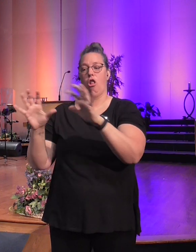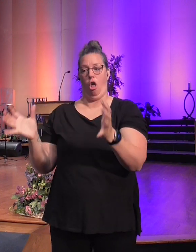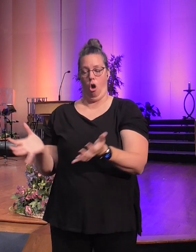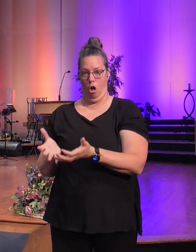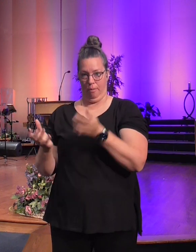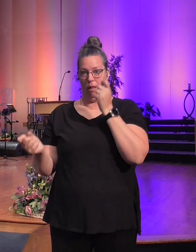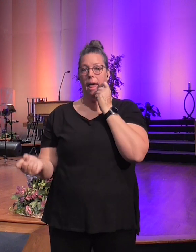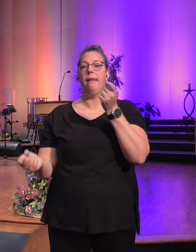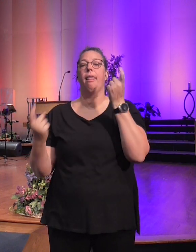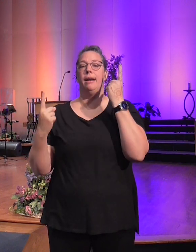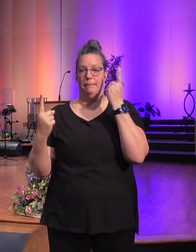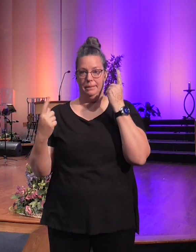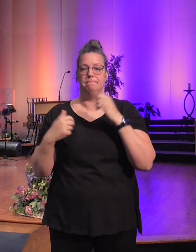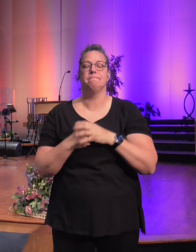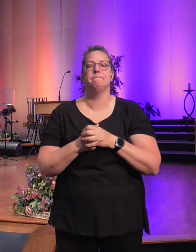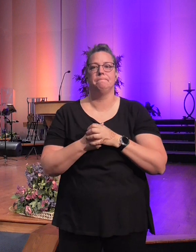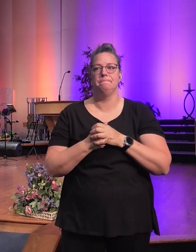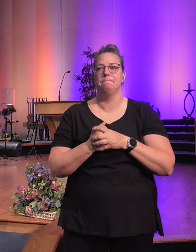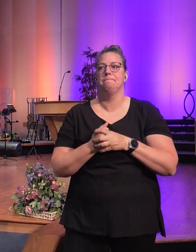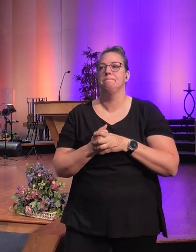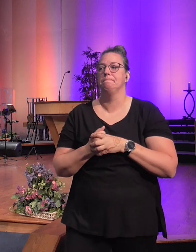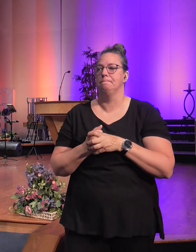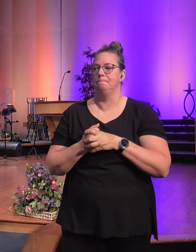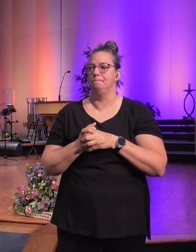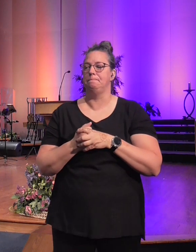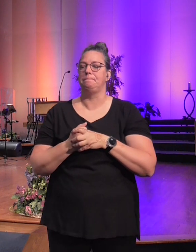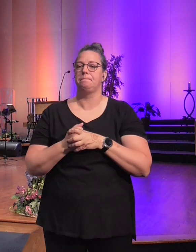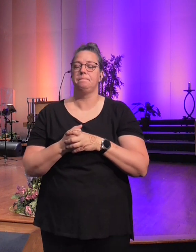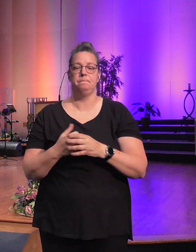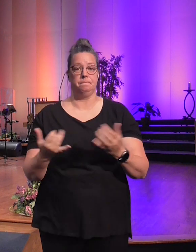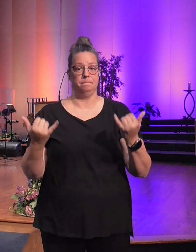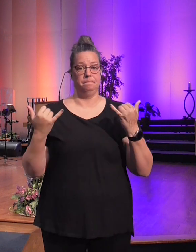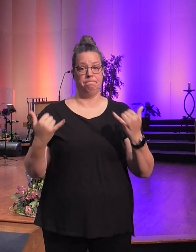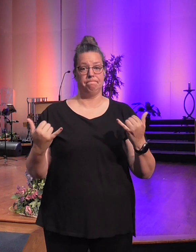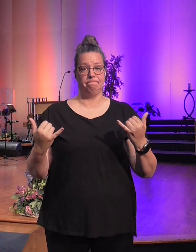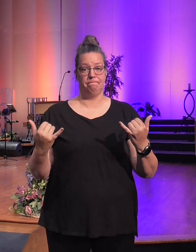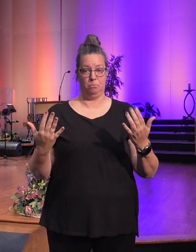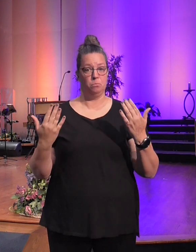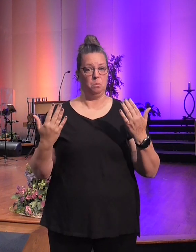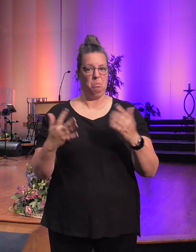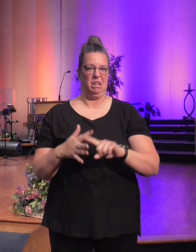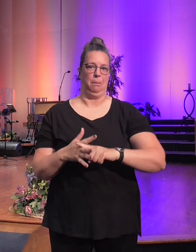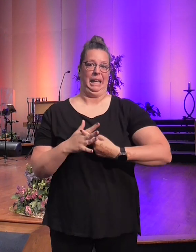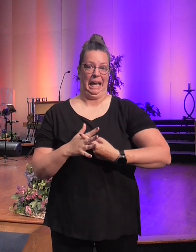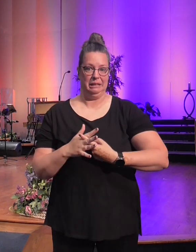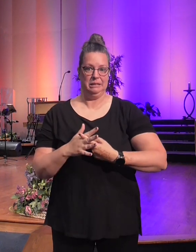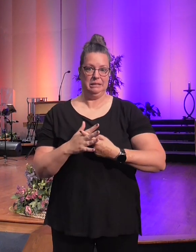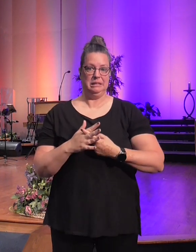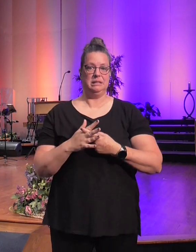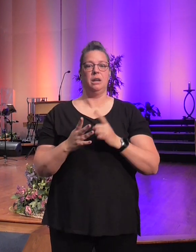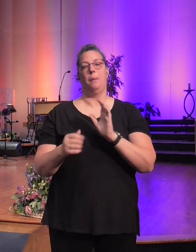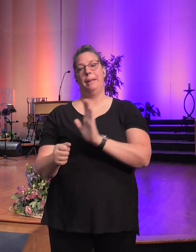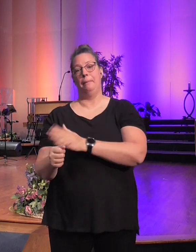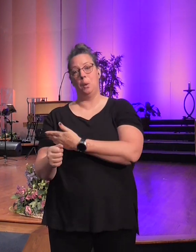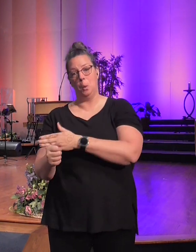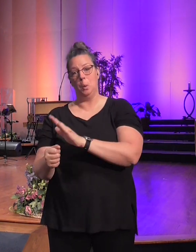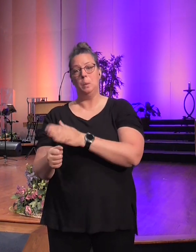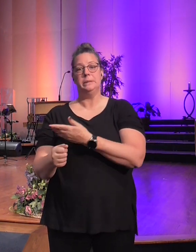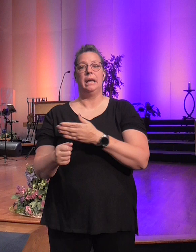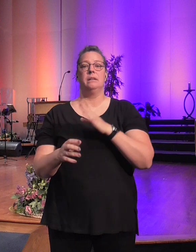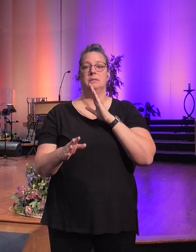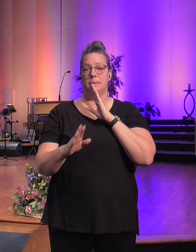and global enlightenment. And now we're going to really begin our service with some music,